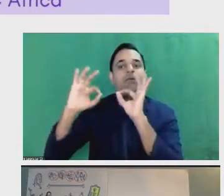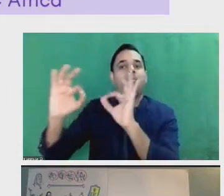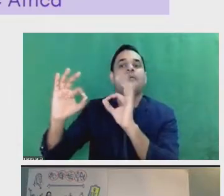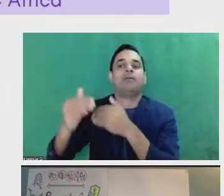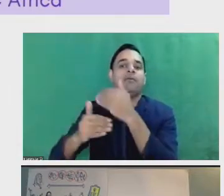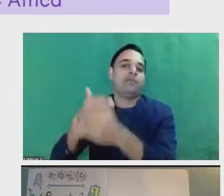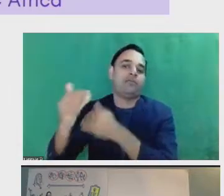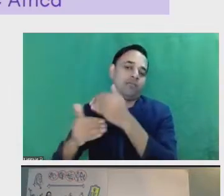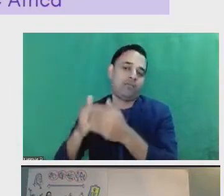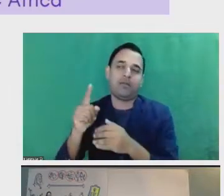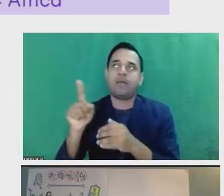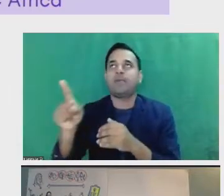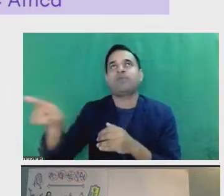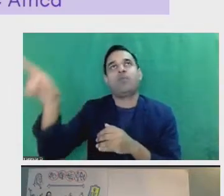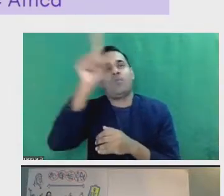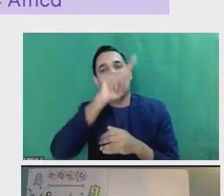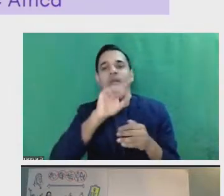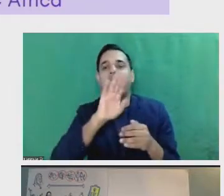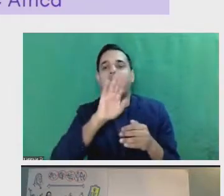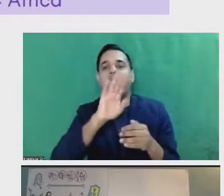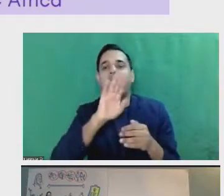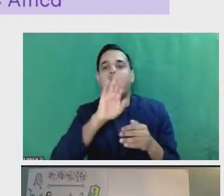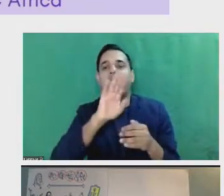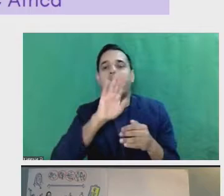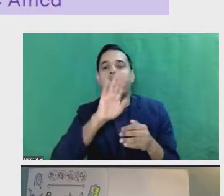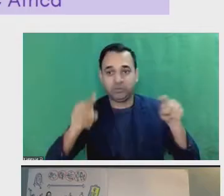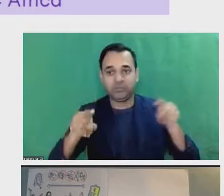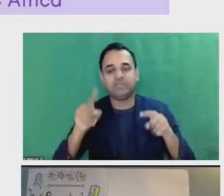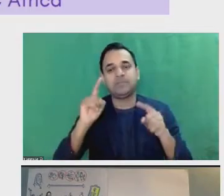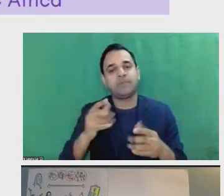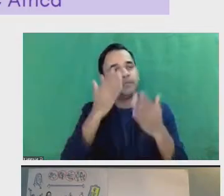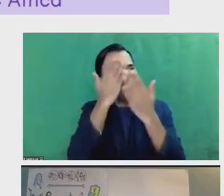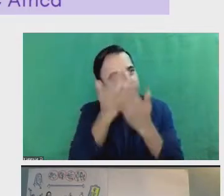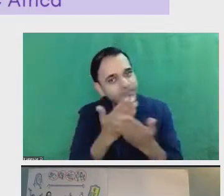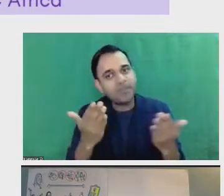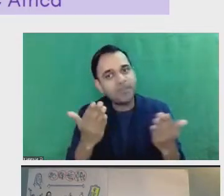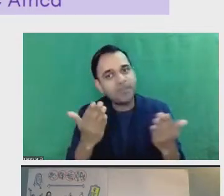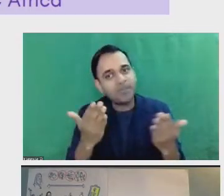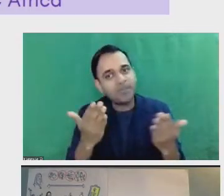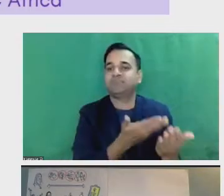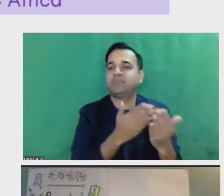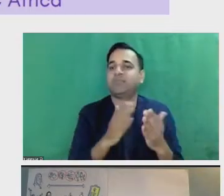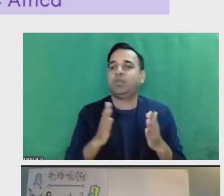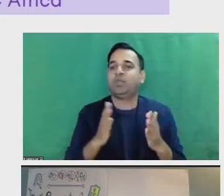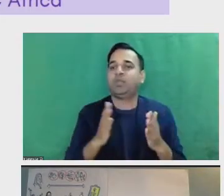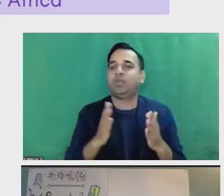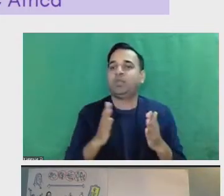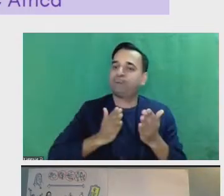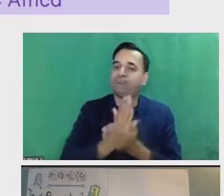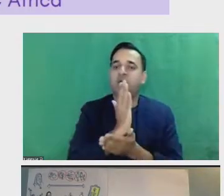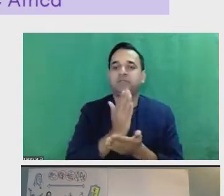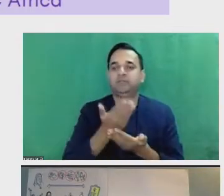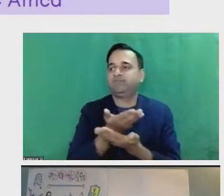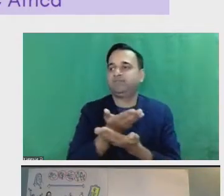we do not do this and we do not partnership between women globally, will not be able